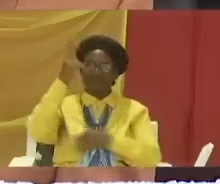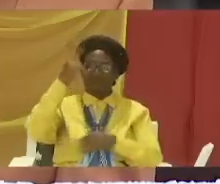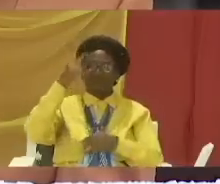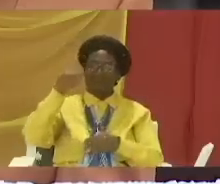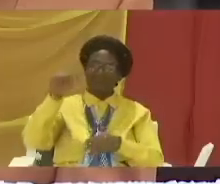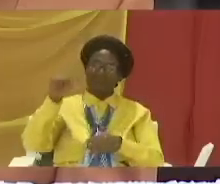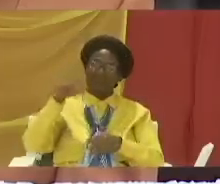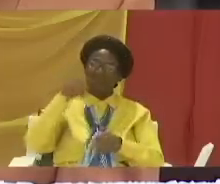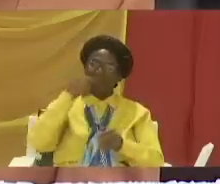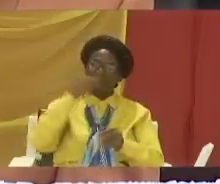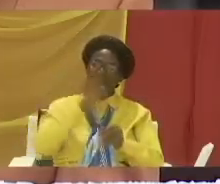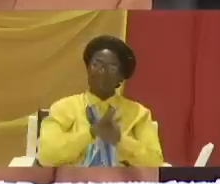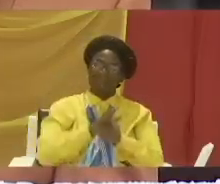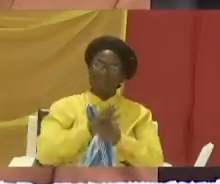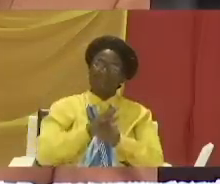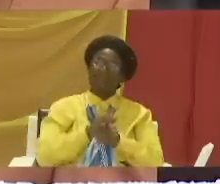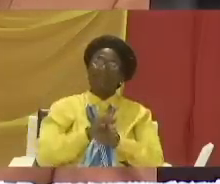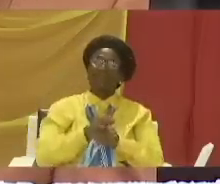for victory.